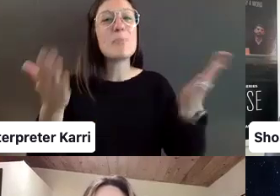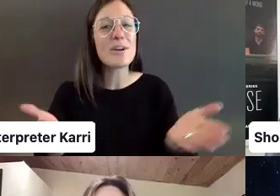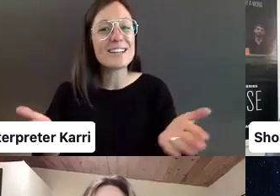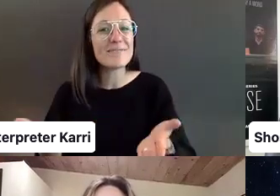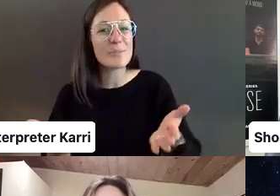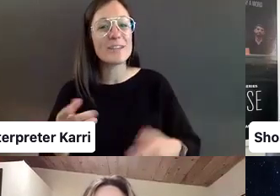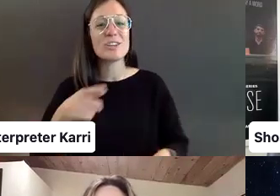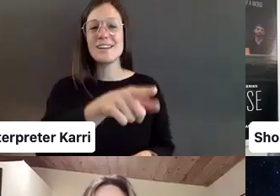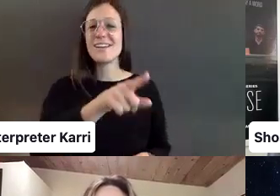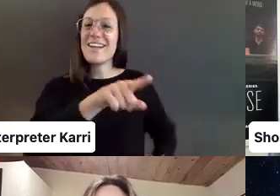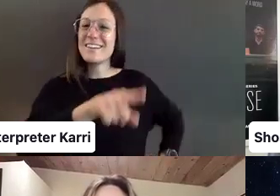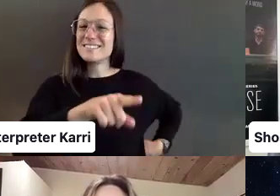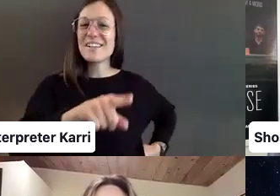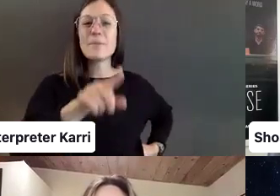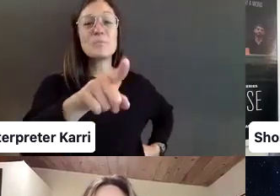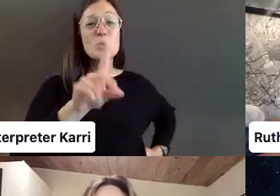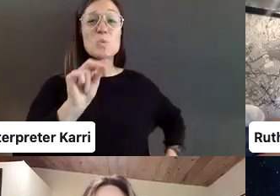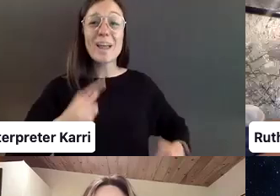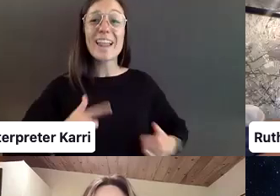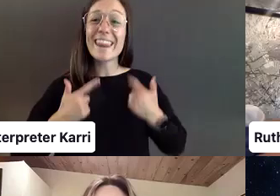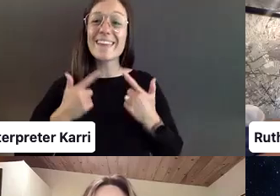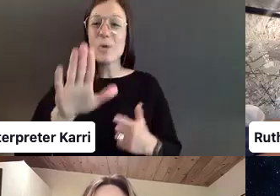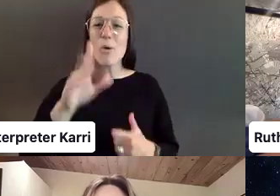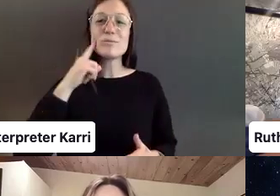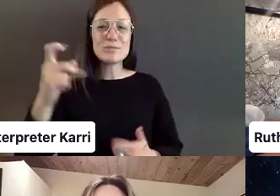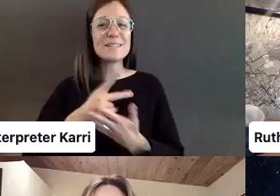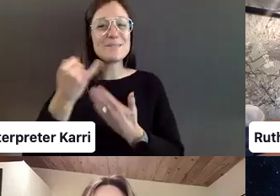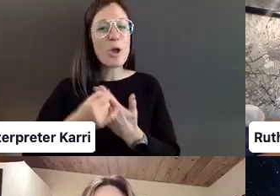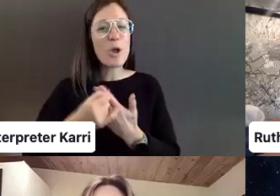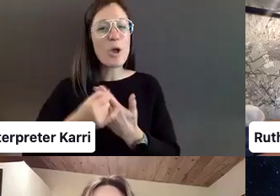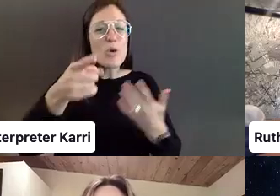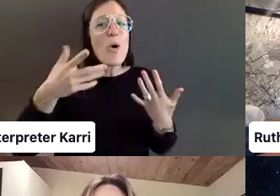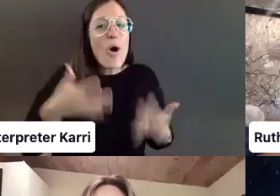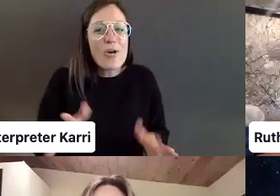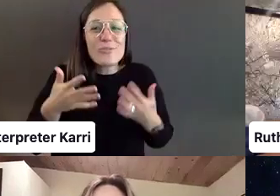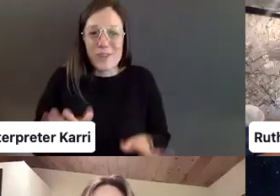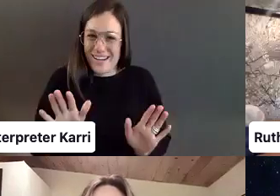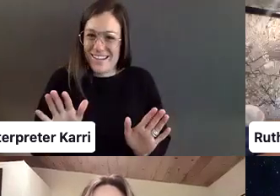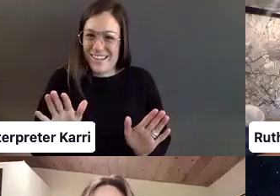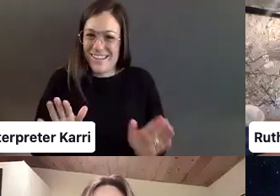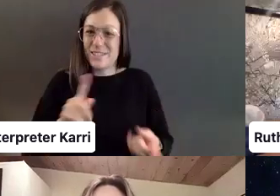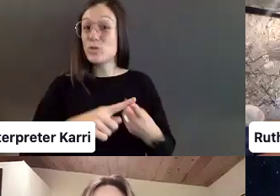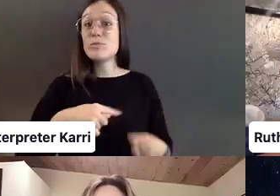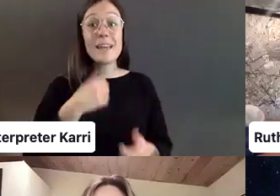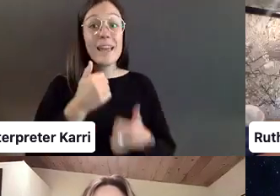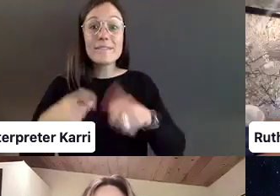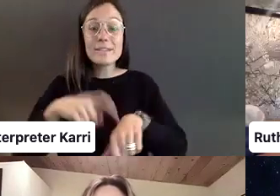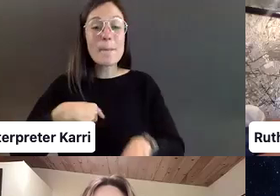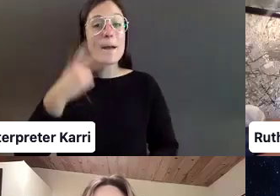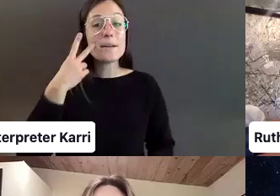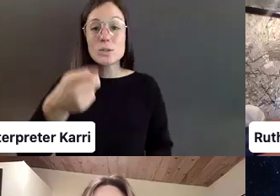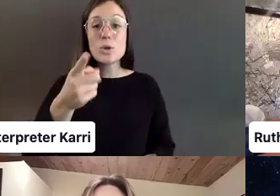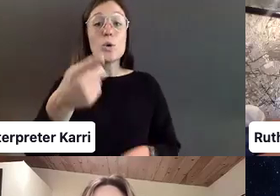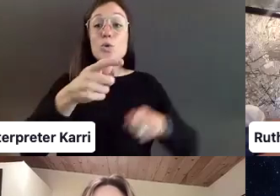it's lives. important information. You live your dream project, like you already like it's to me every time I see like what you're directing, what